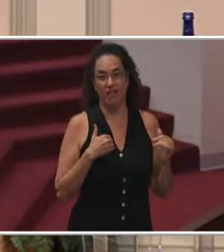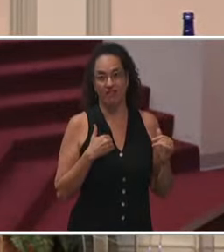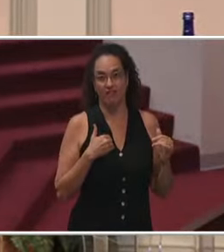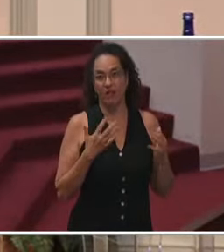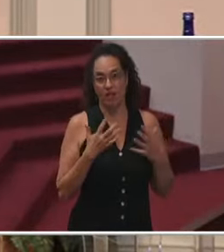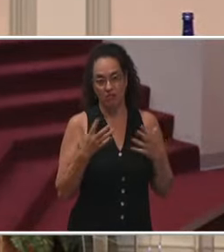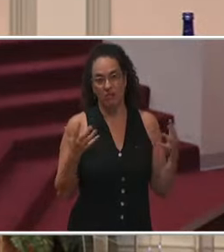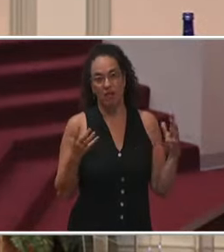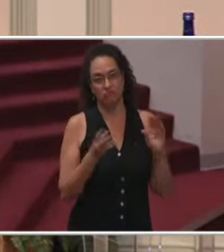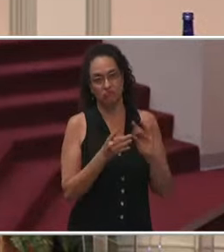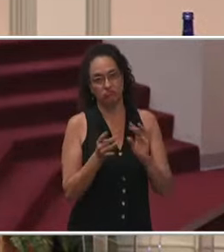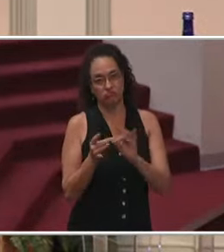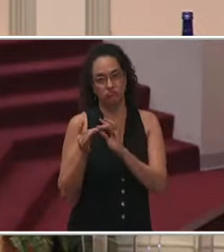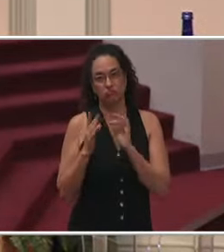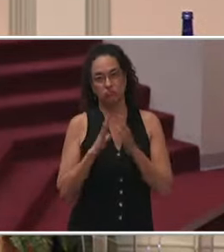share.